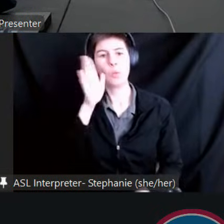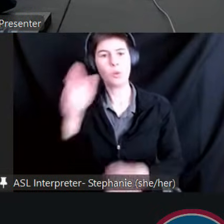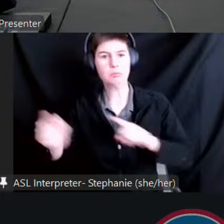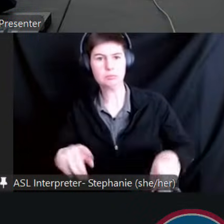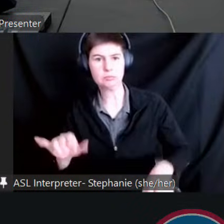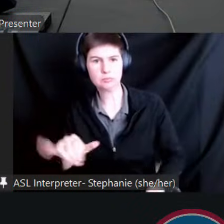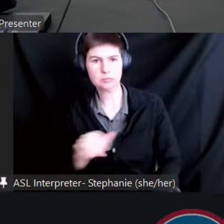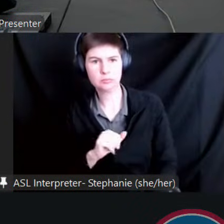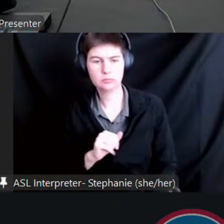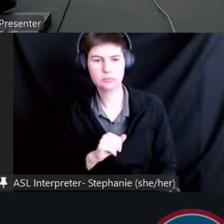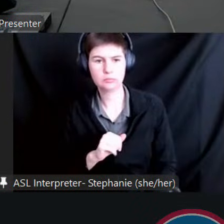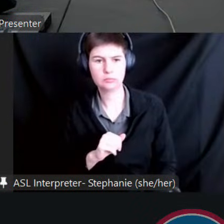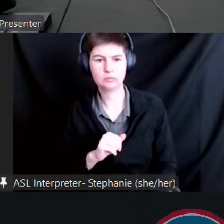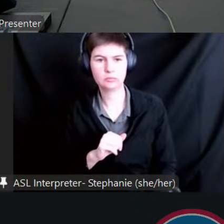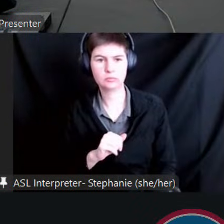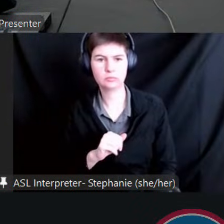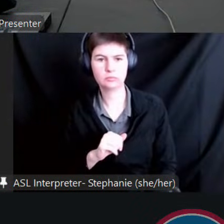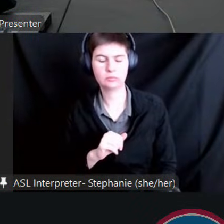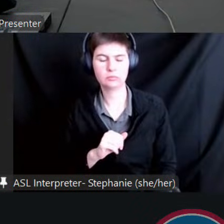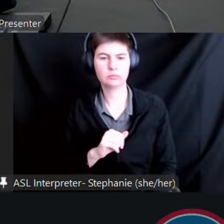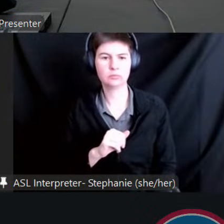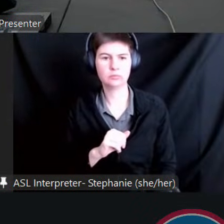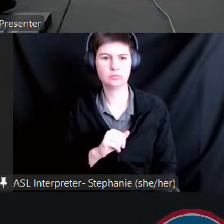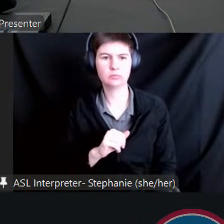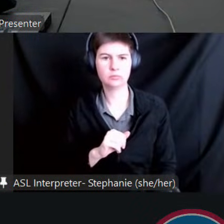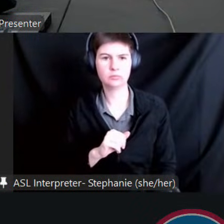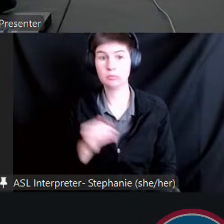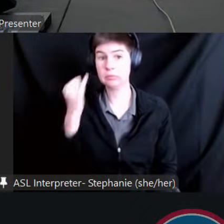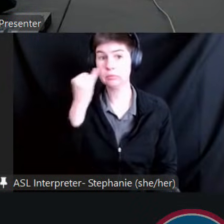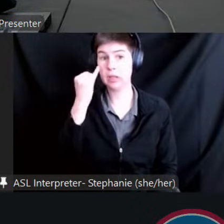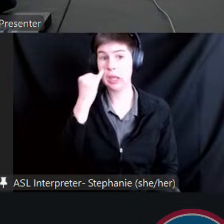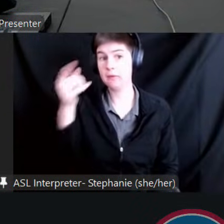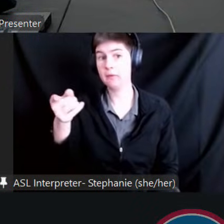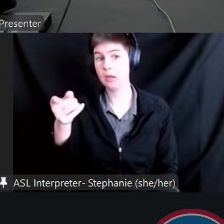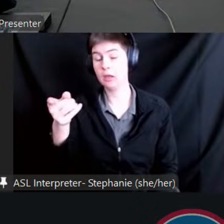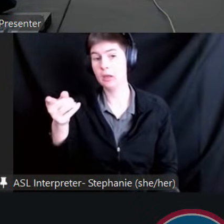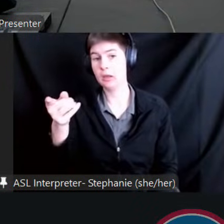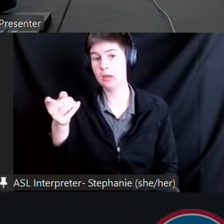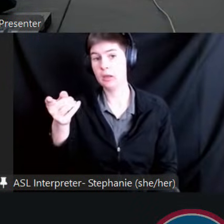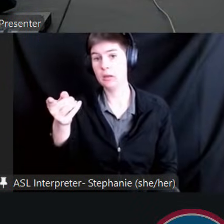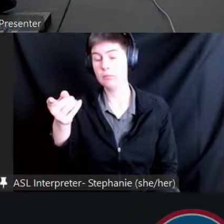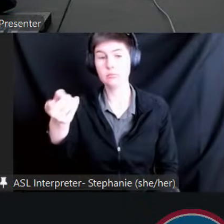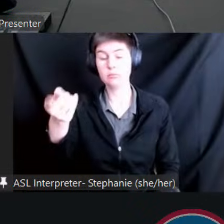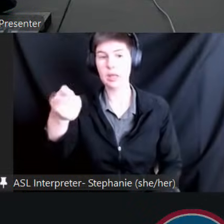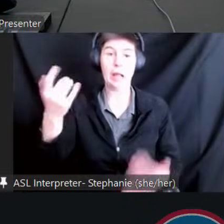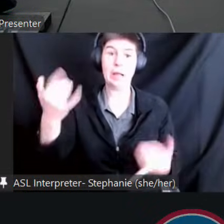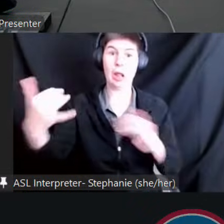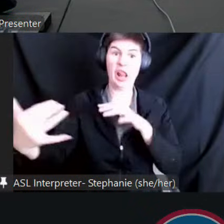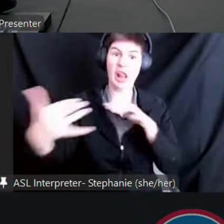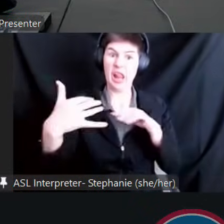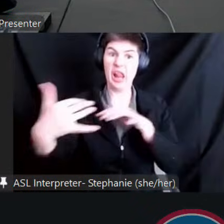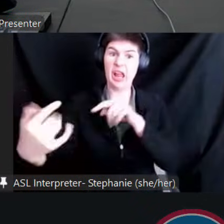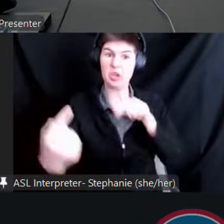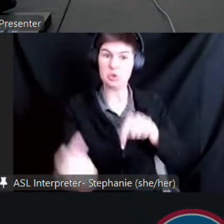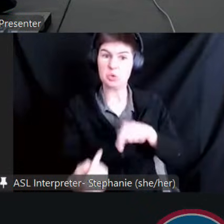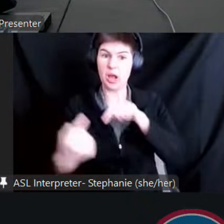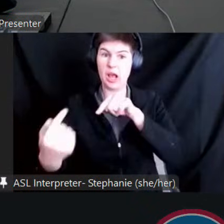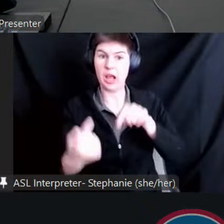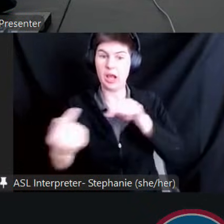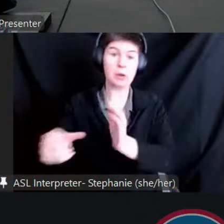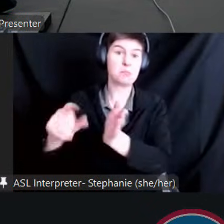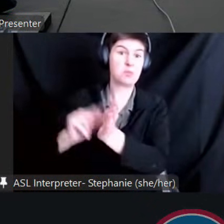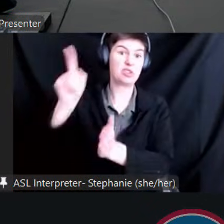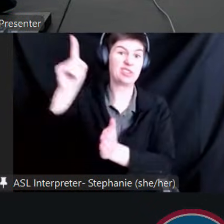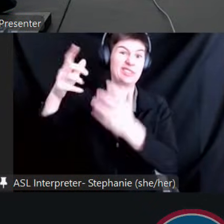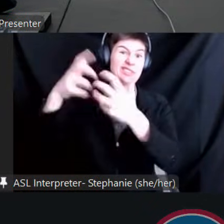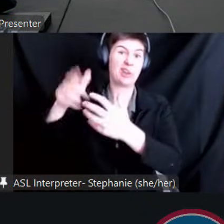hard copies of what we're about to see if and when he can win the war with the printer upstairs.